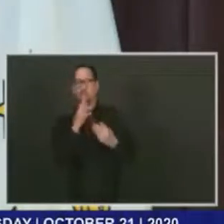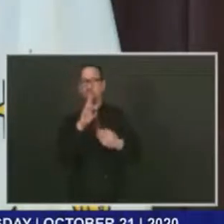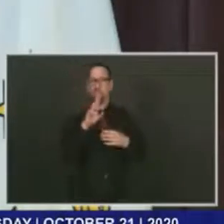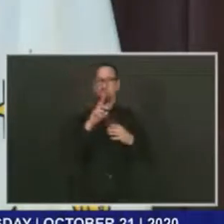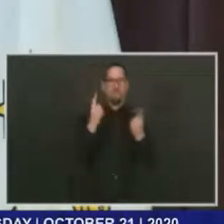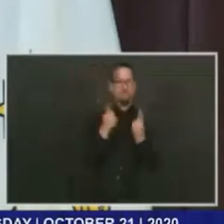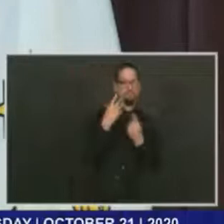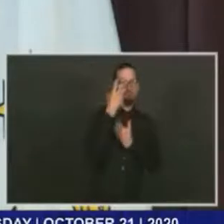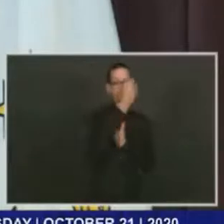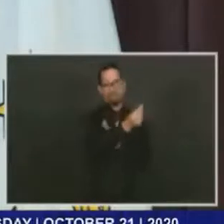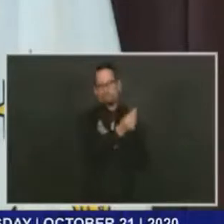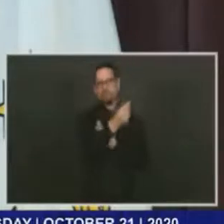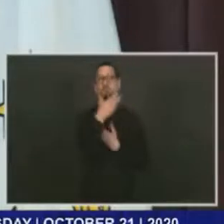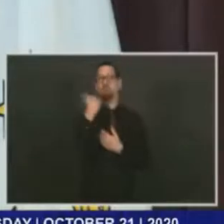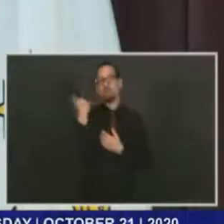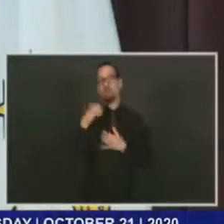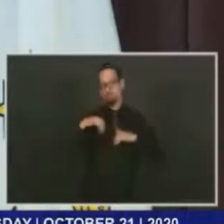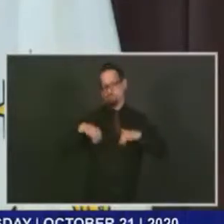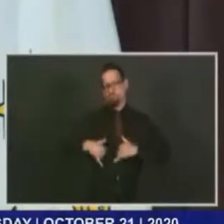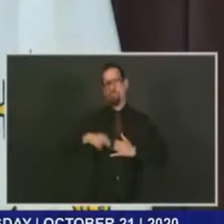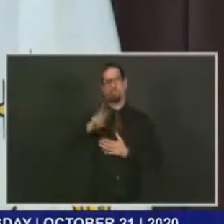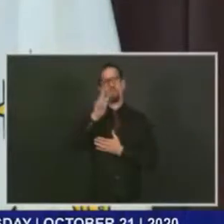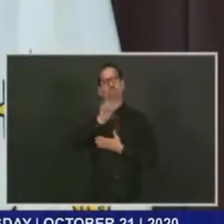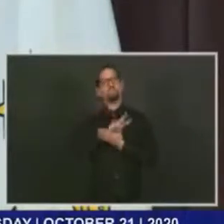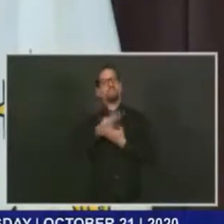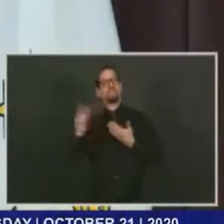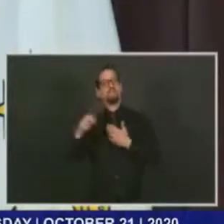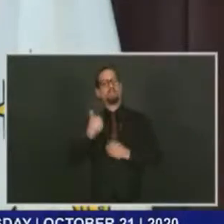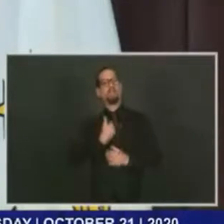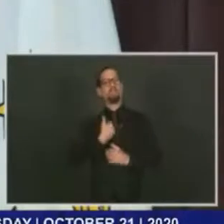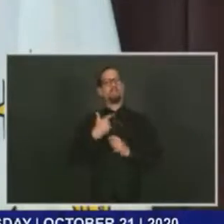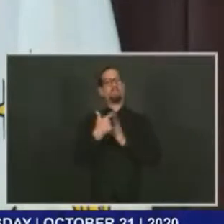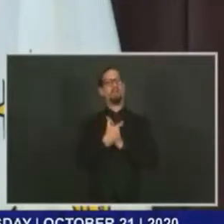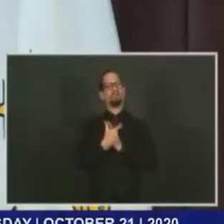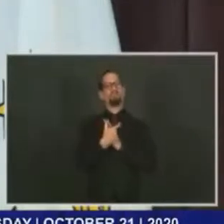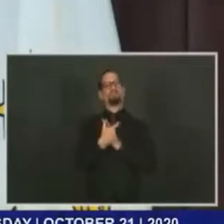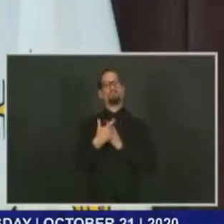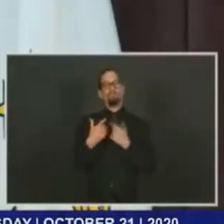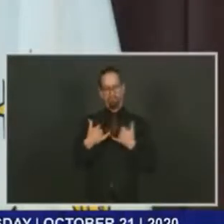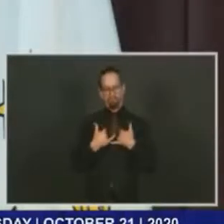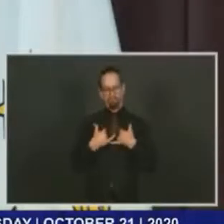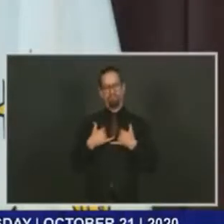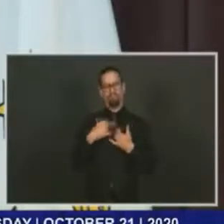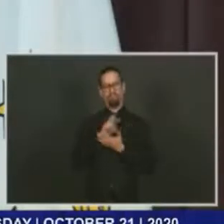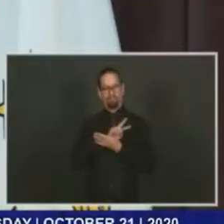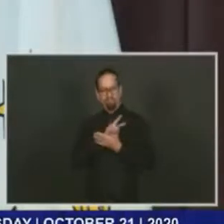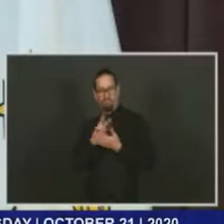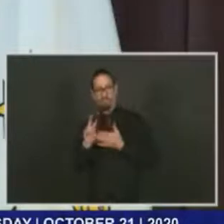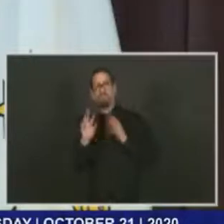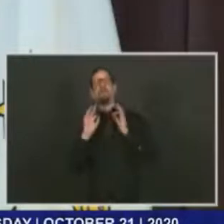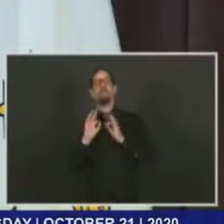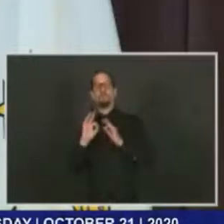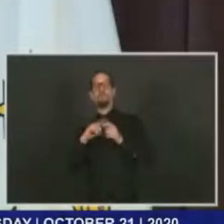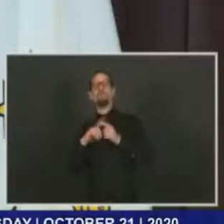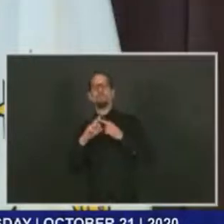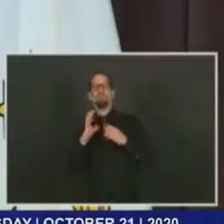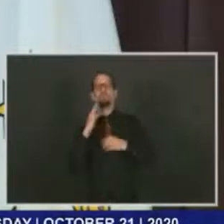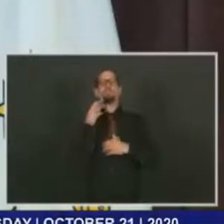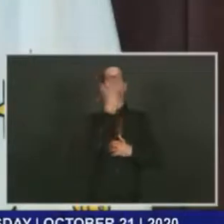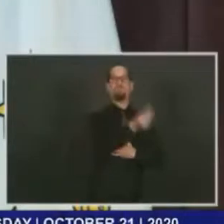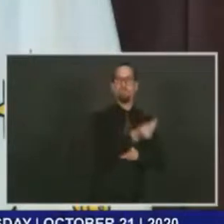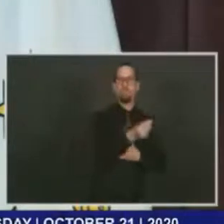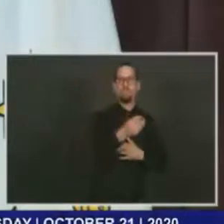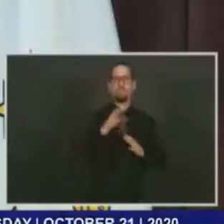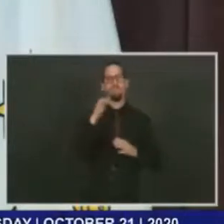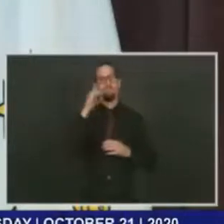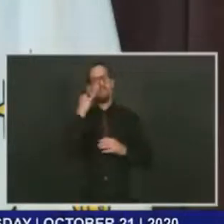The smaller the better. Keep it to 5. Keep it to 10. The fewer people you're engaging with, the less